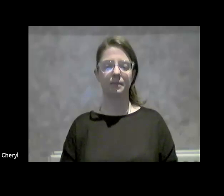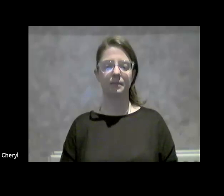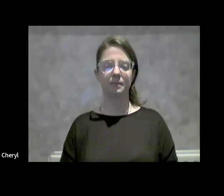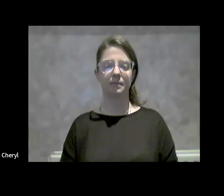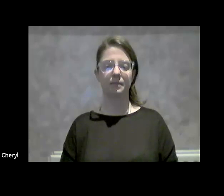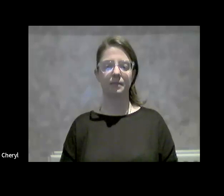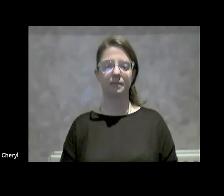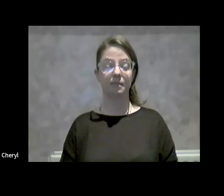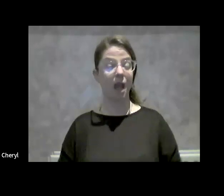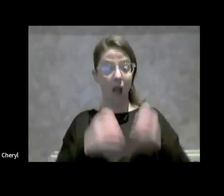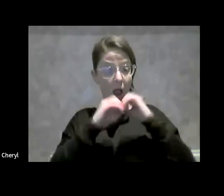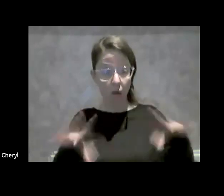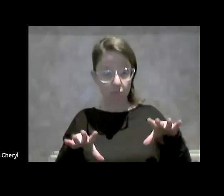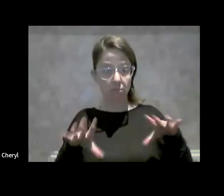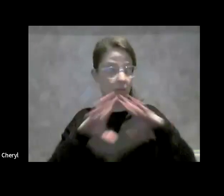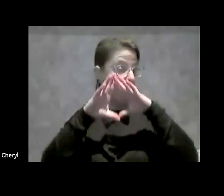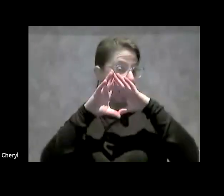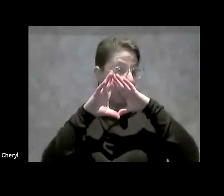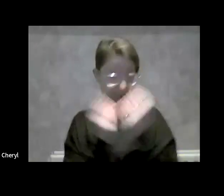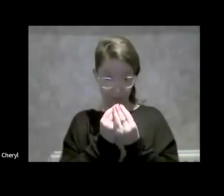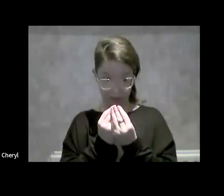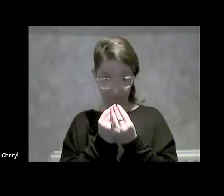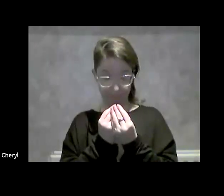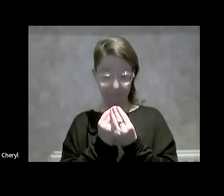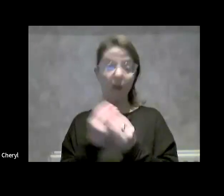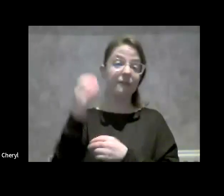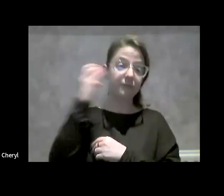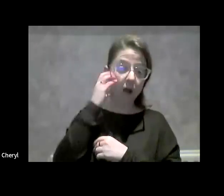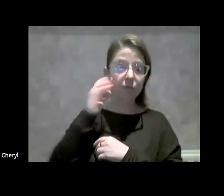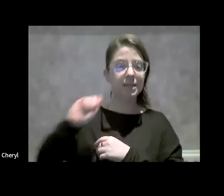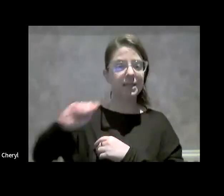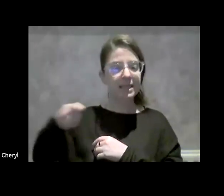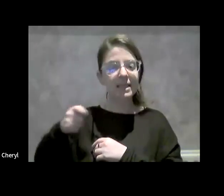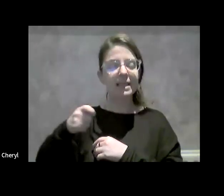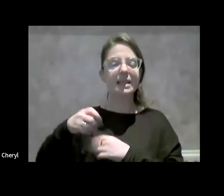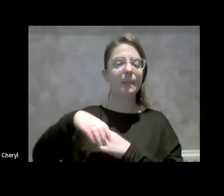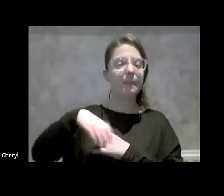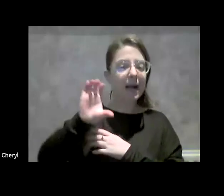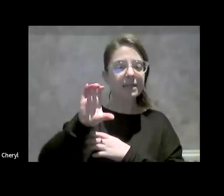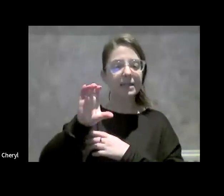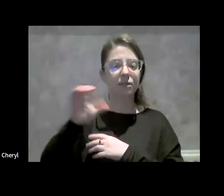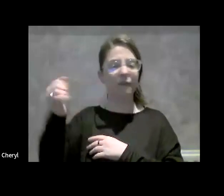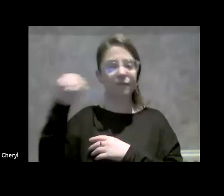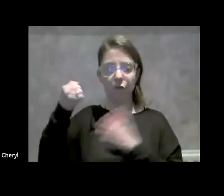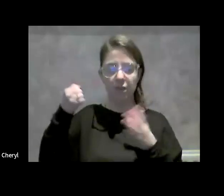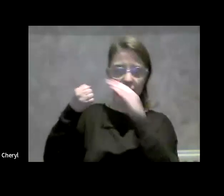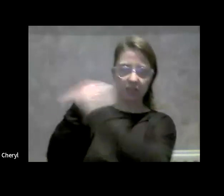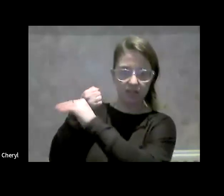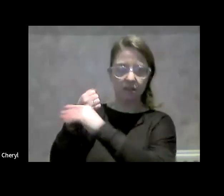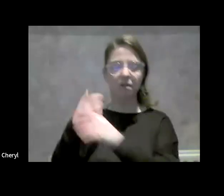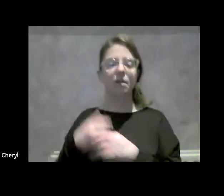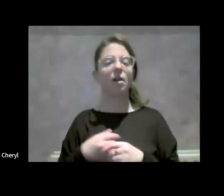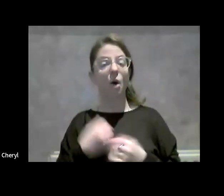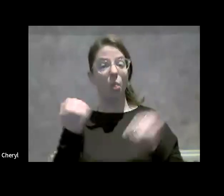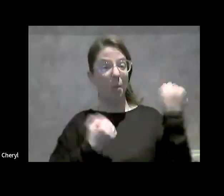I lose everything all the time. Phones, keys, passes end up in fridges, left on the back of the